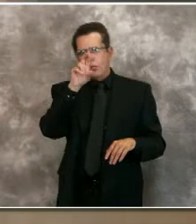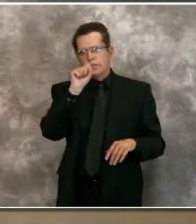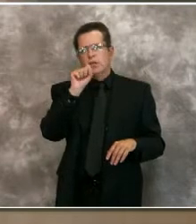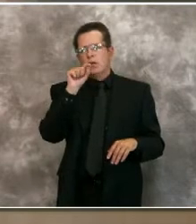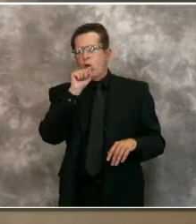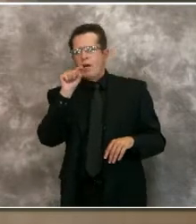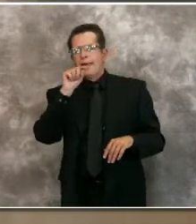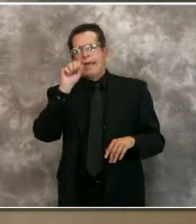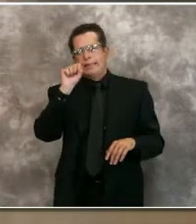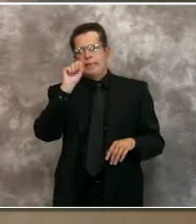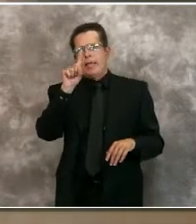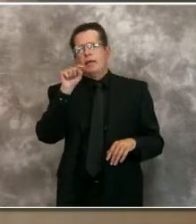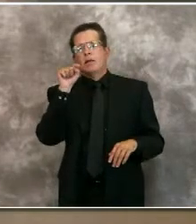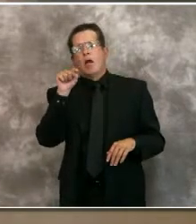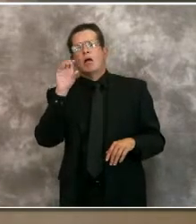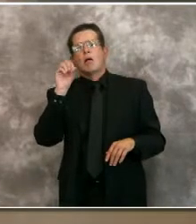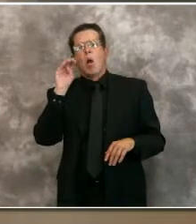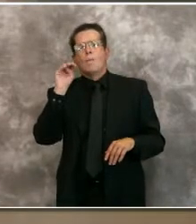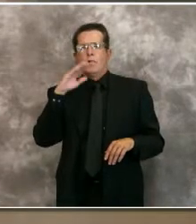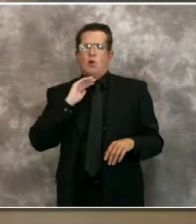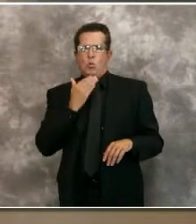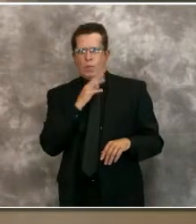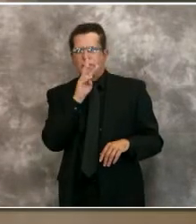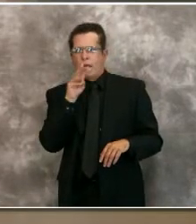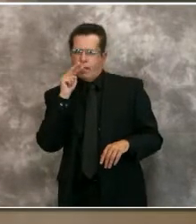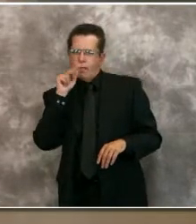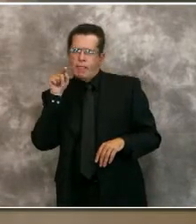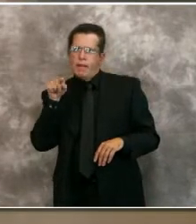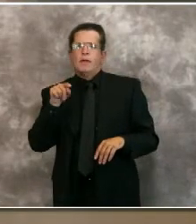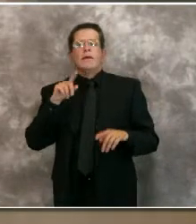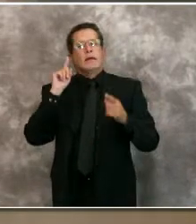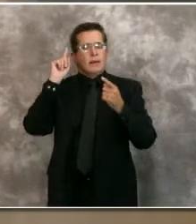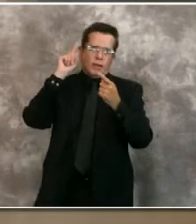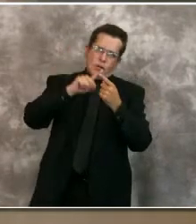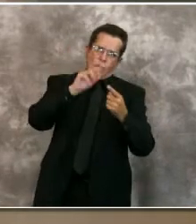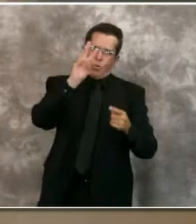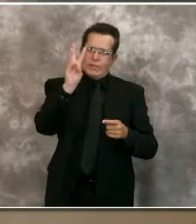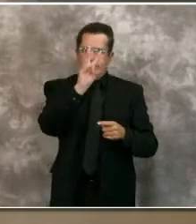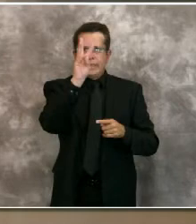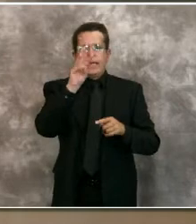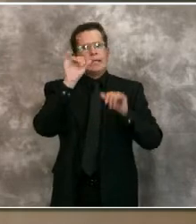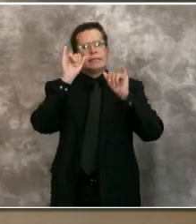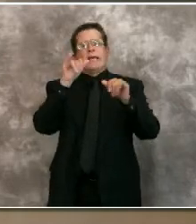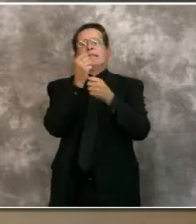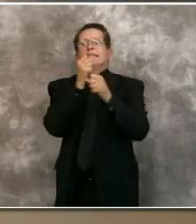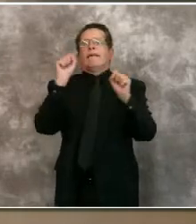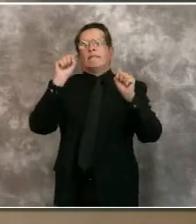coronavirus-sd.com. And until Wednesday, stay safe, San Diego. Thank you.